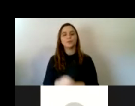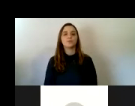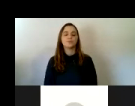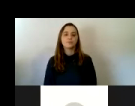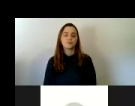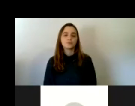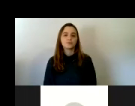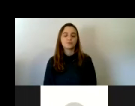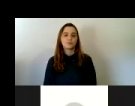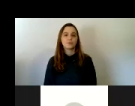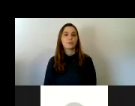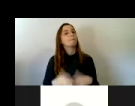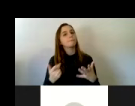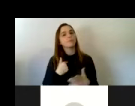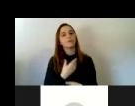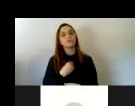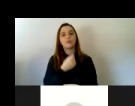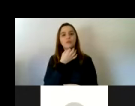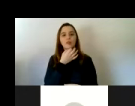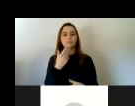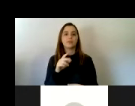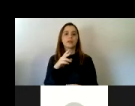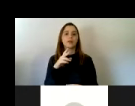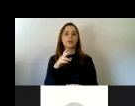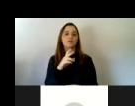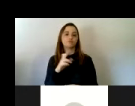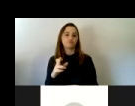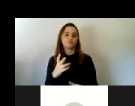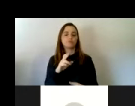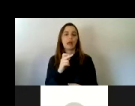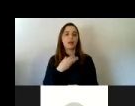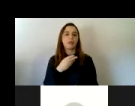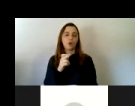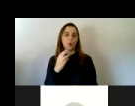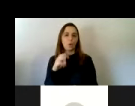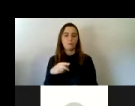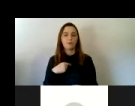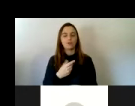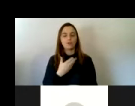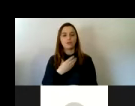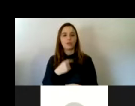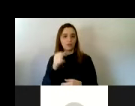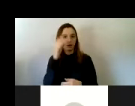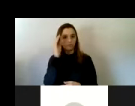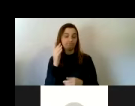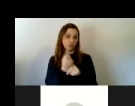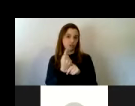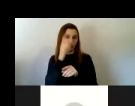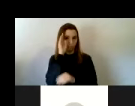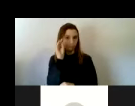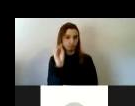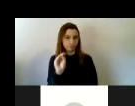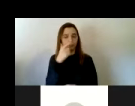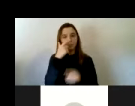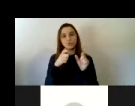So when I talk about a RådRum or advisory room, we mean that we organize an advisory service for all people